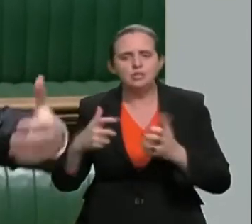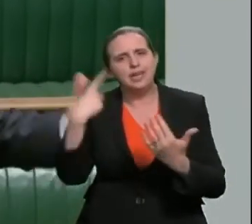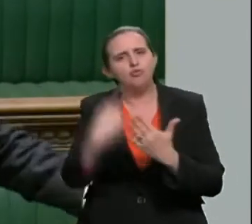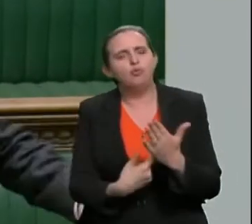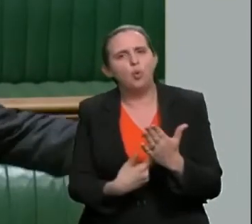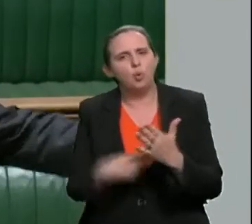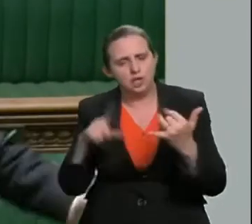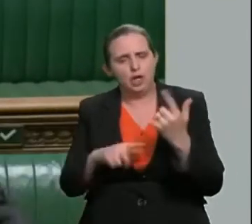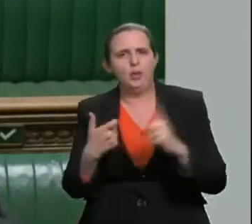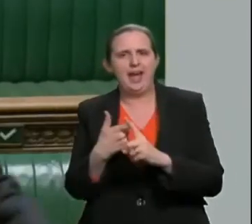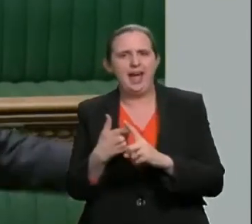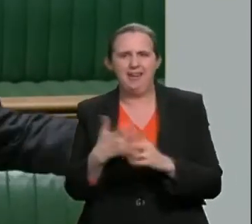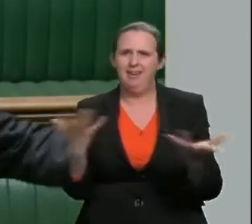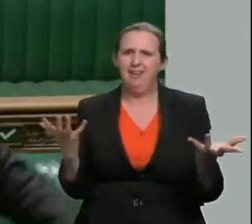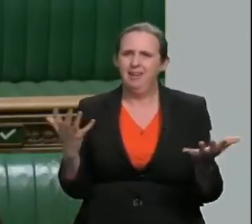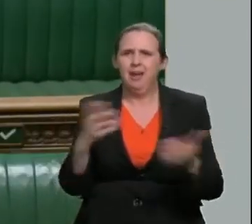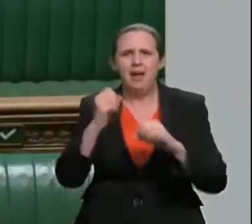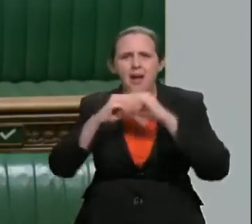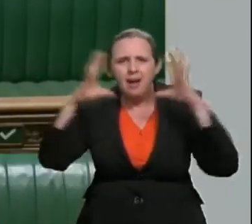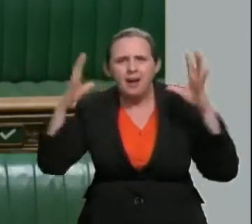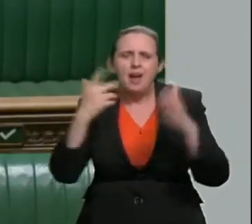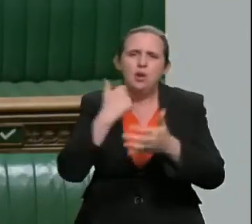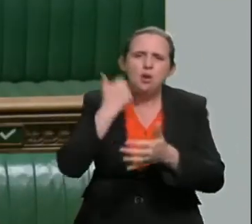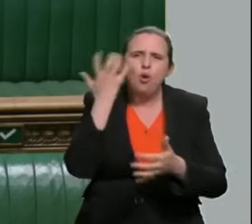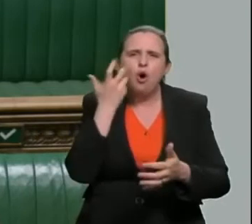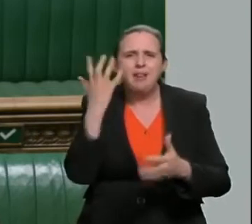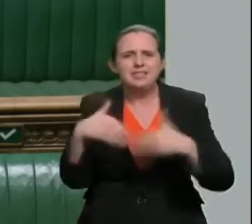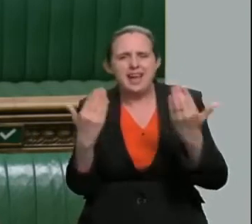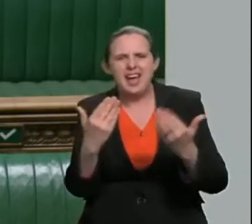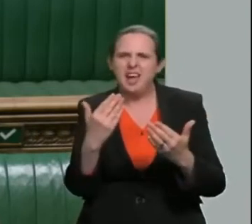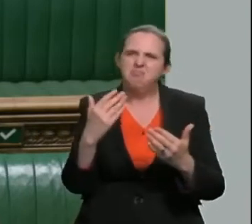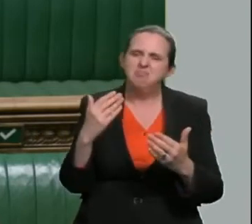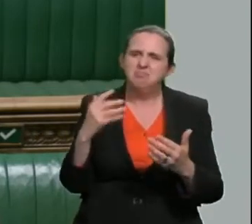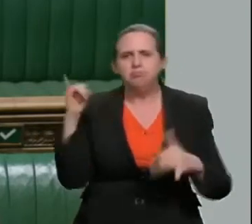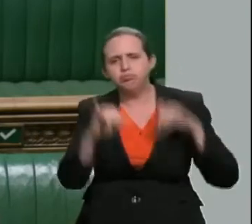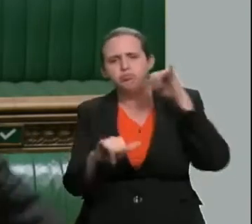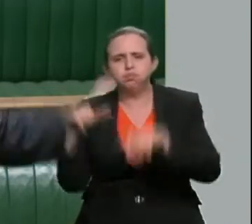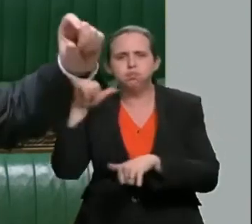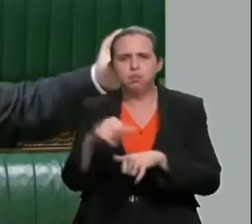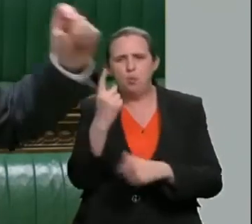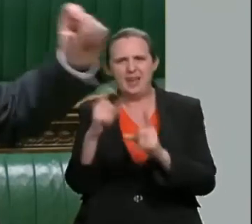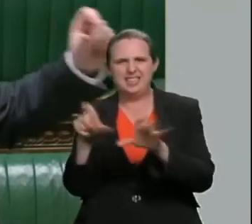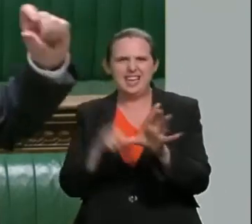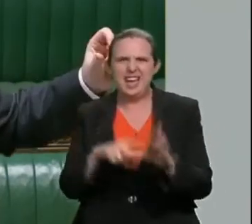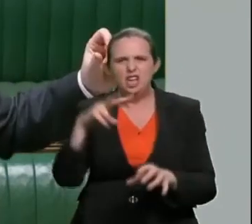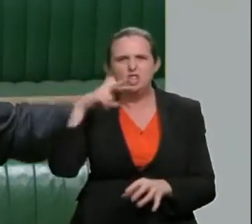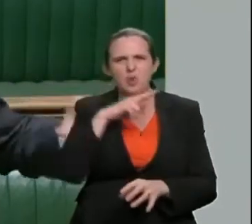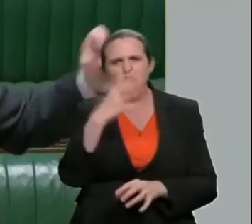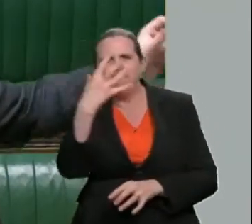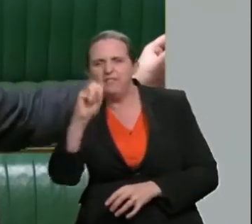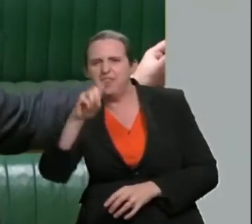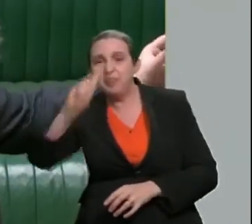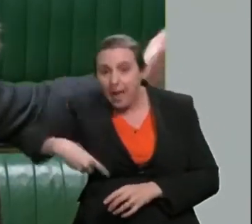Speaker, at this time of year, you could expect about 250,000 people to be arriving in this country. We've got it down to about